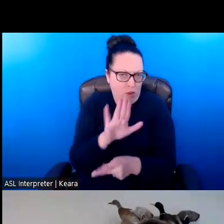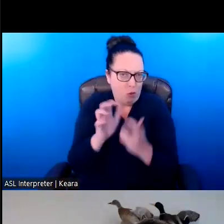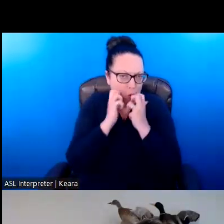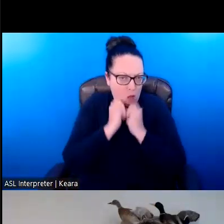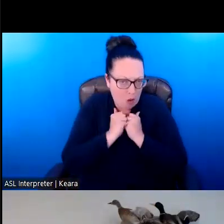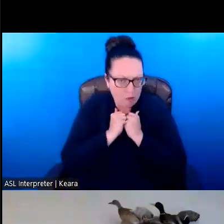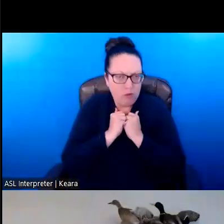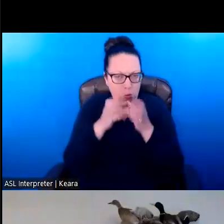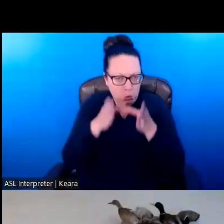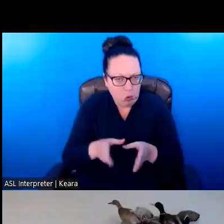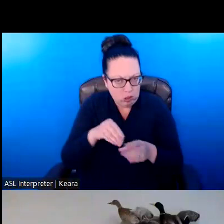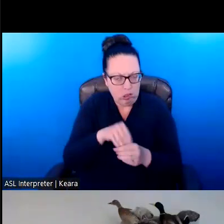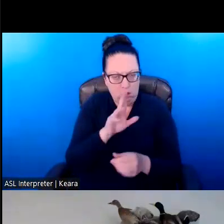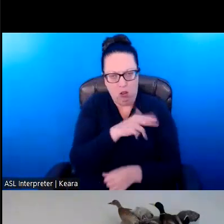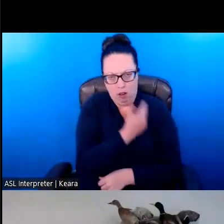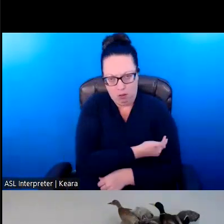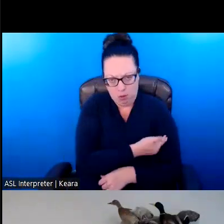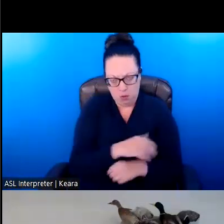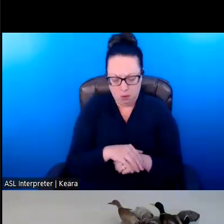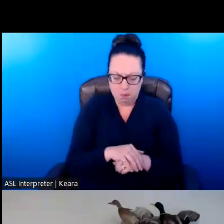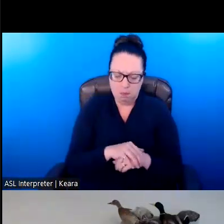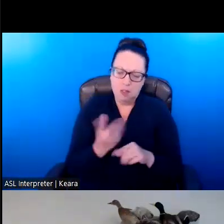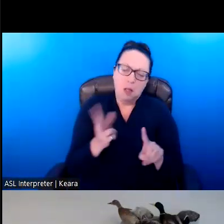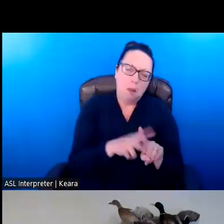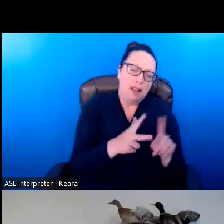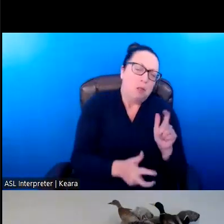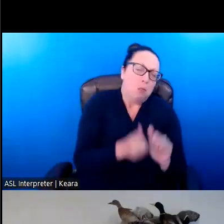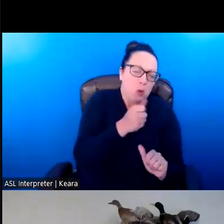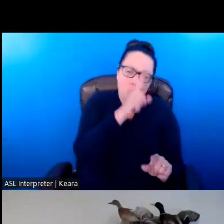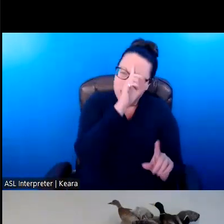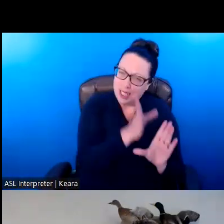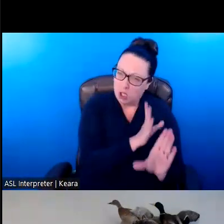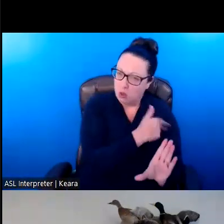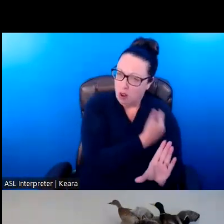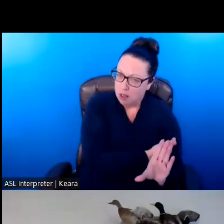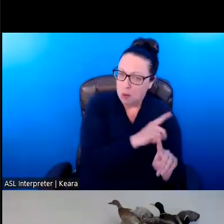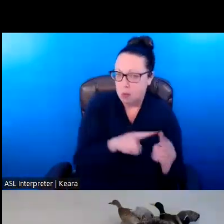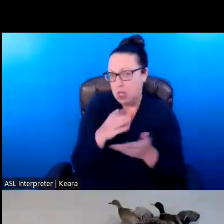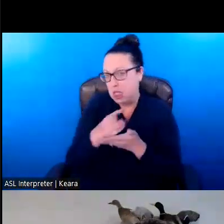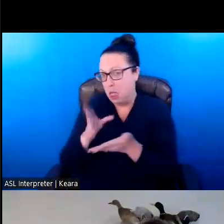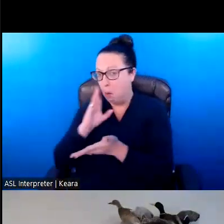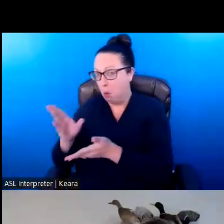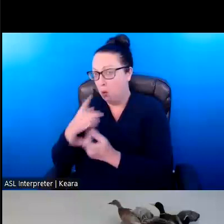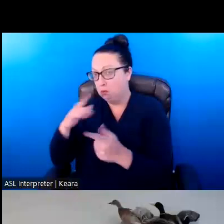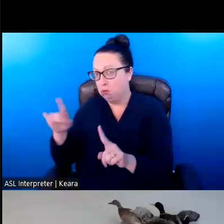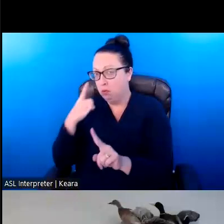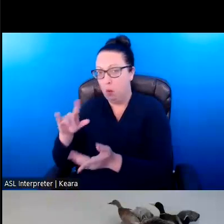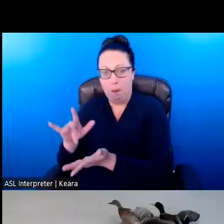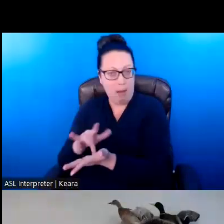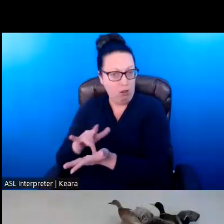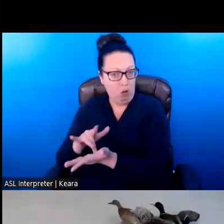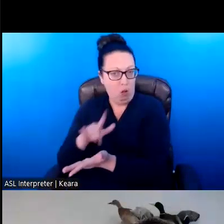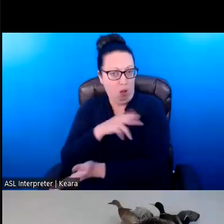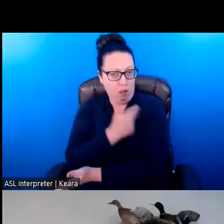hospital. This really applies mostly to psychiatric hospitalization, but some of these things would still work for a medical hospitalization. For example, if someone's going